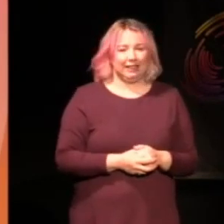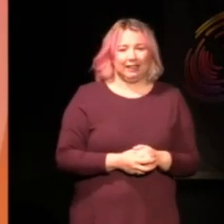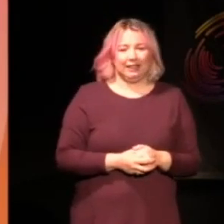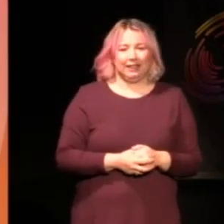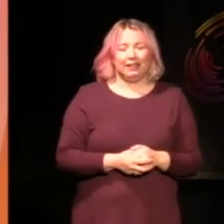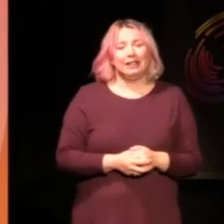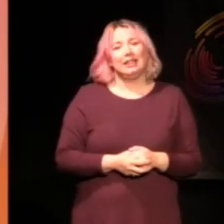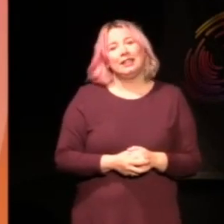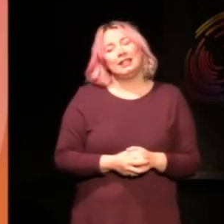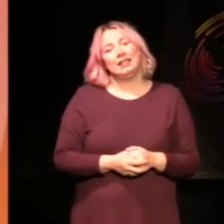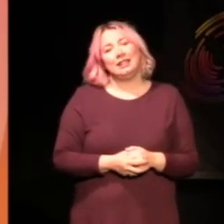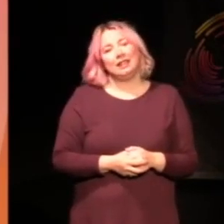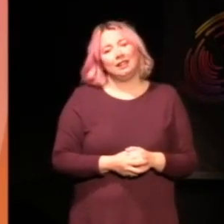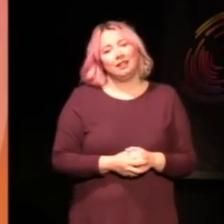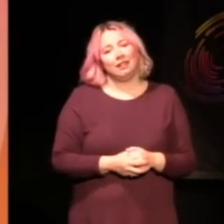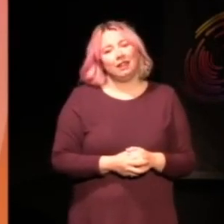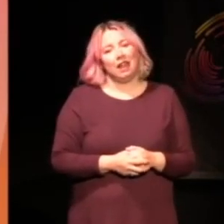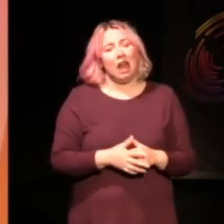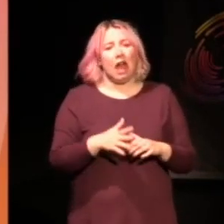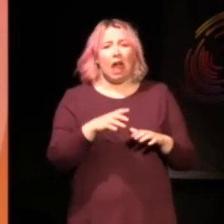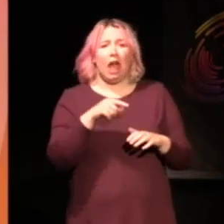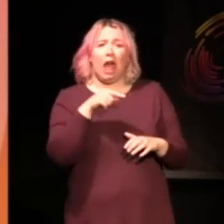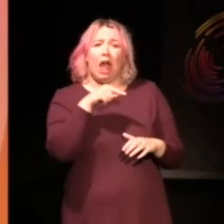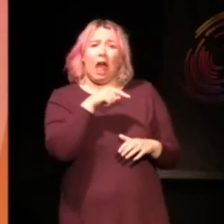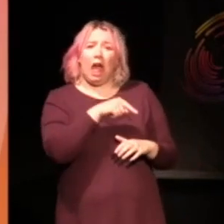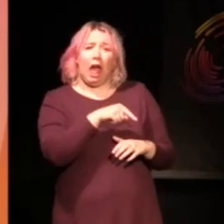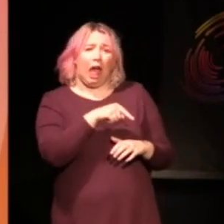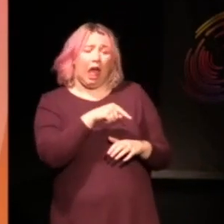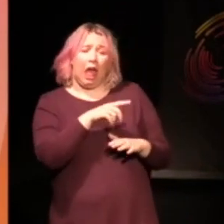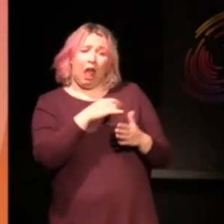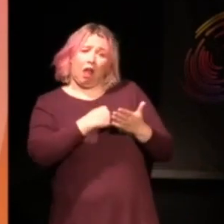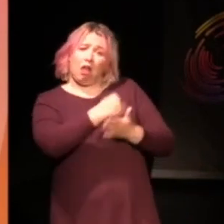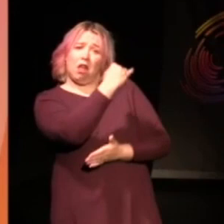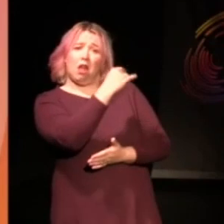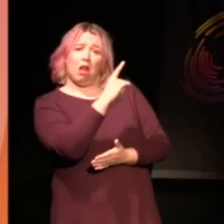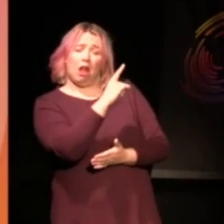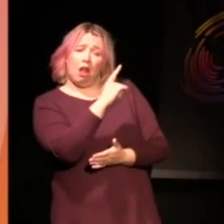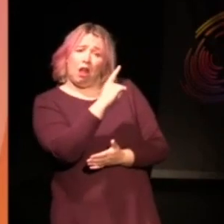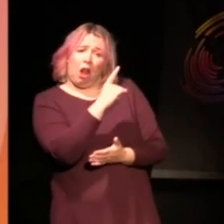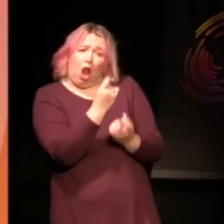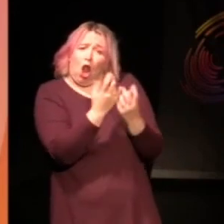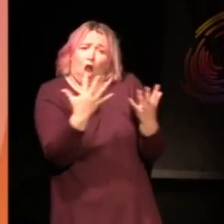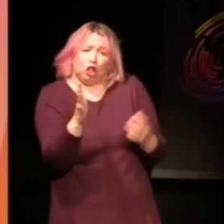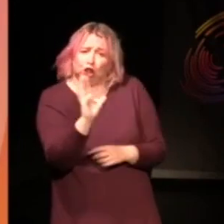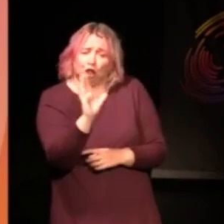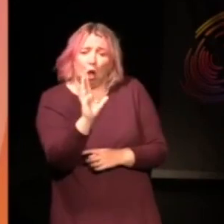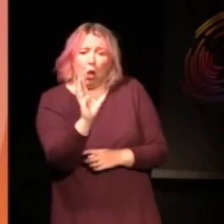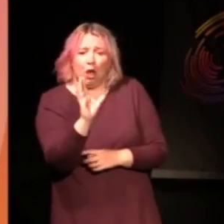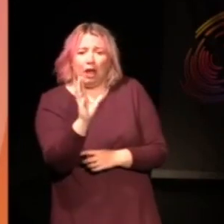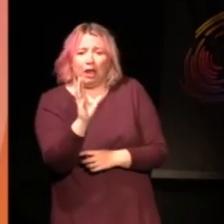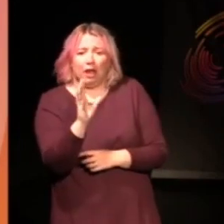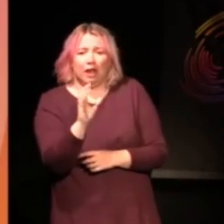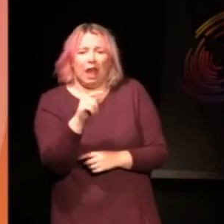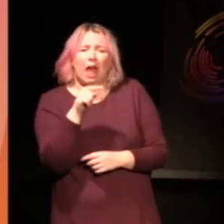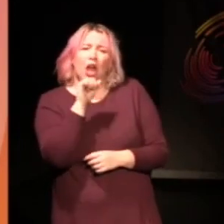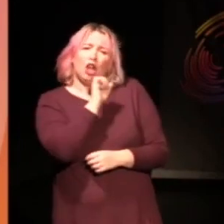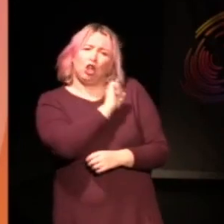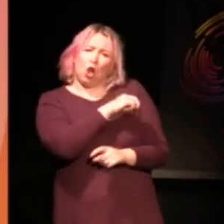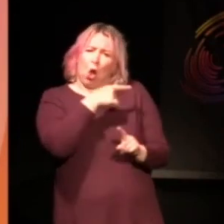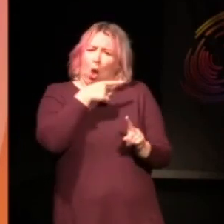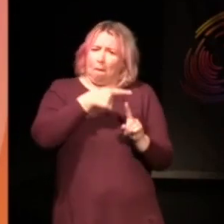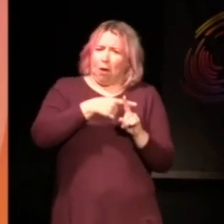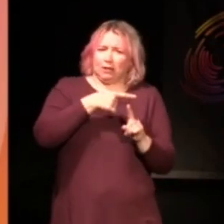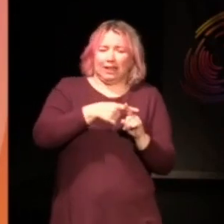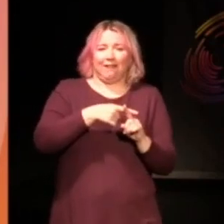Right. Don't disagree with a lot of what you said. However, I never shared your optimism in